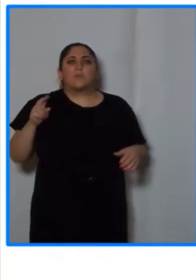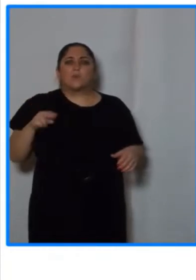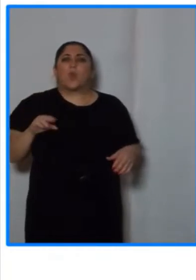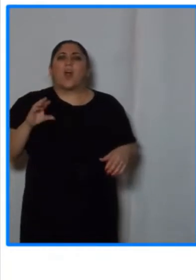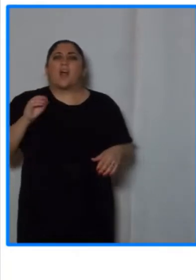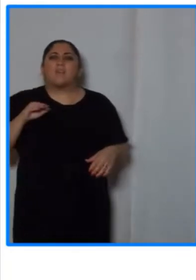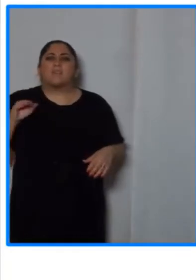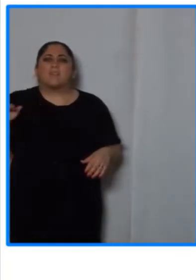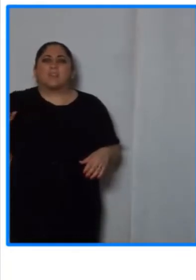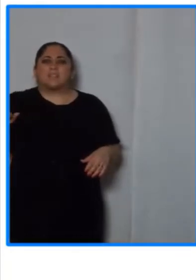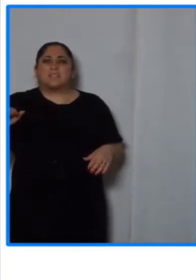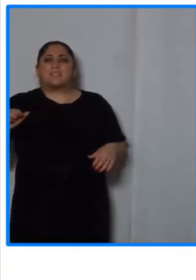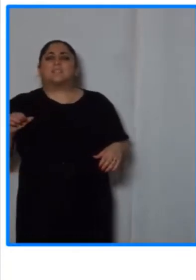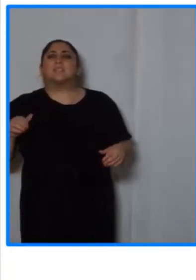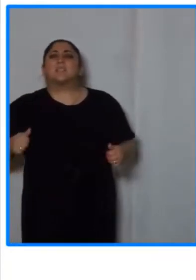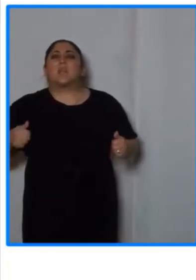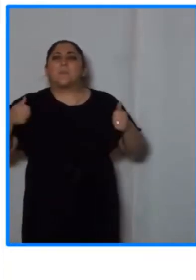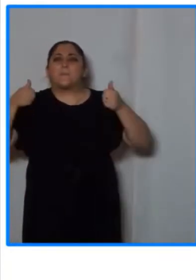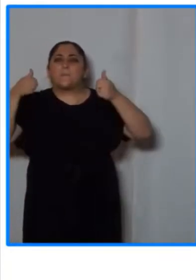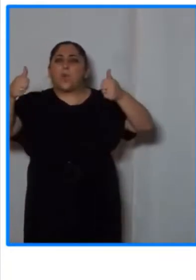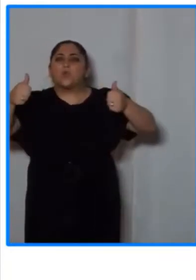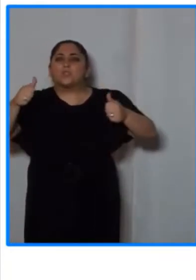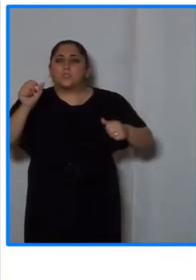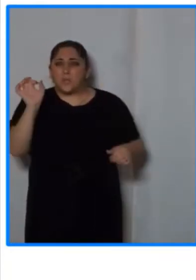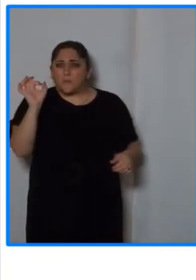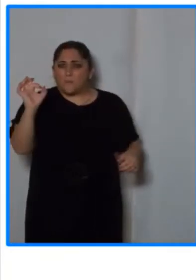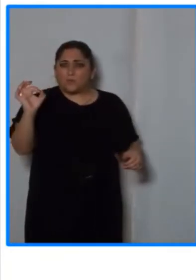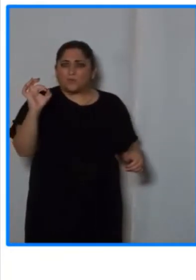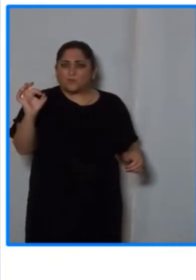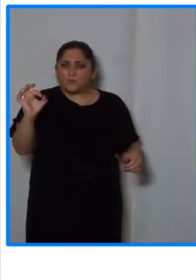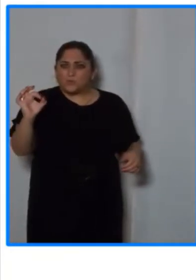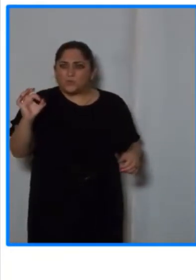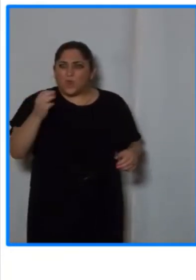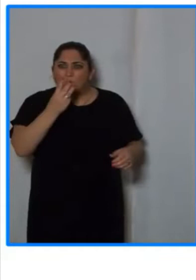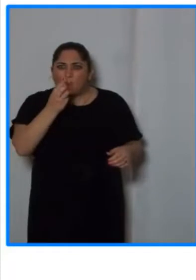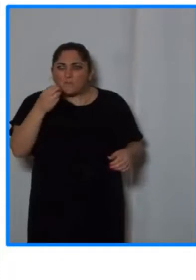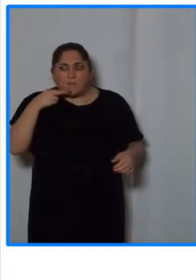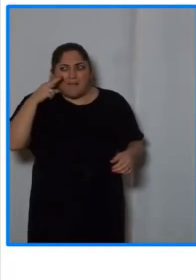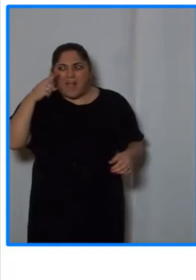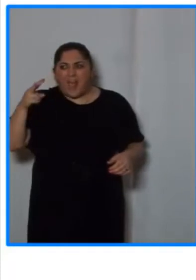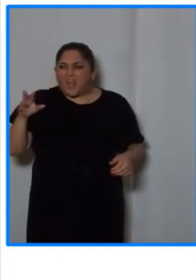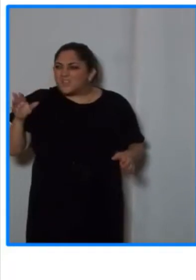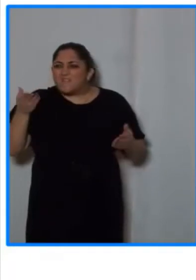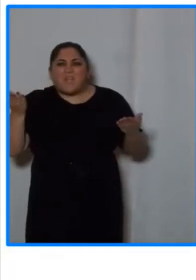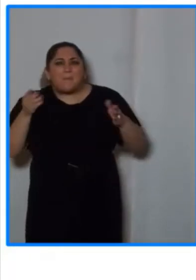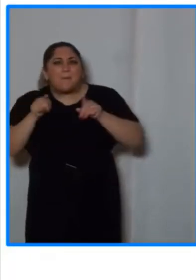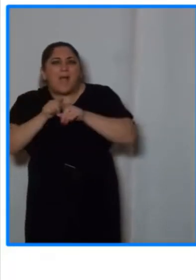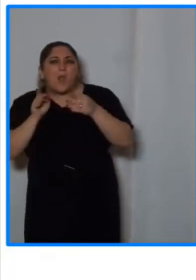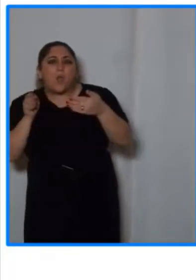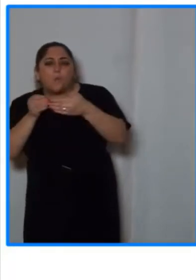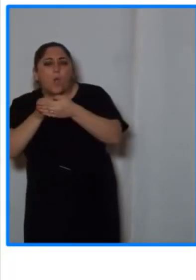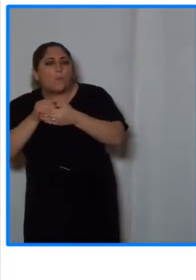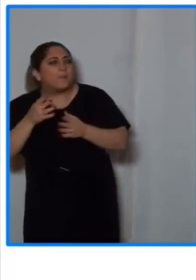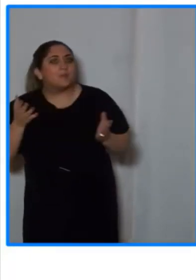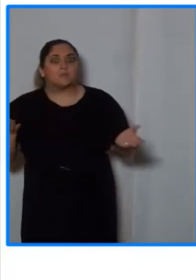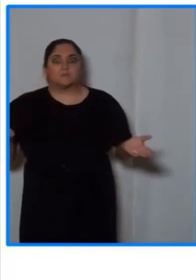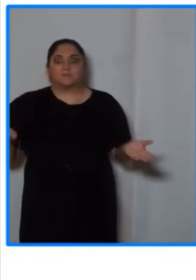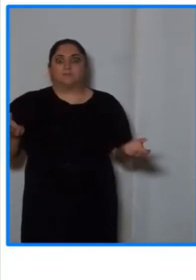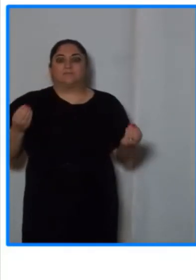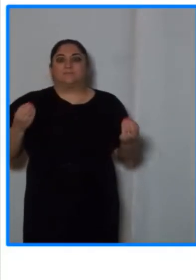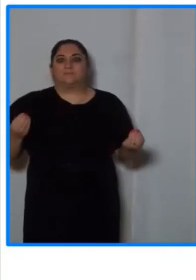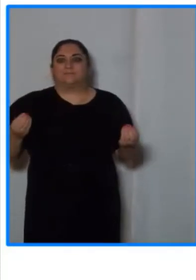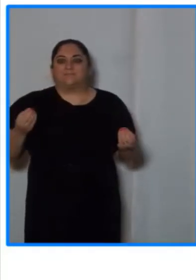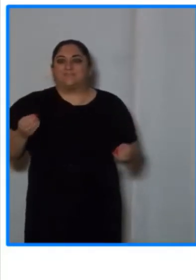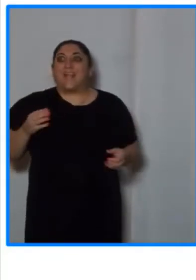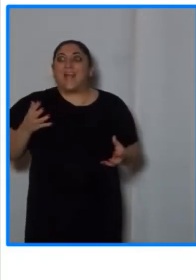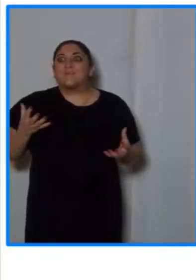that often the most important button on the website has the worst contrast. Like having your call to action colored with pastel colors